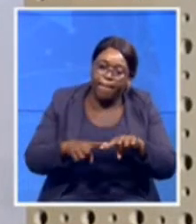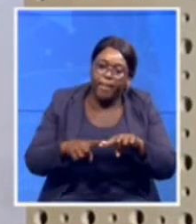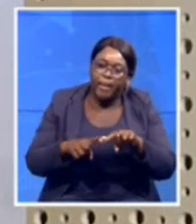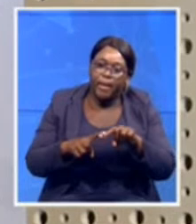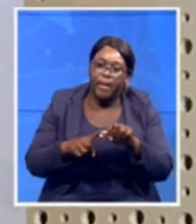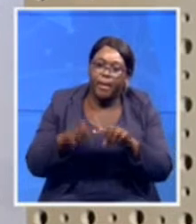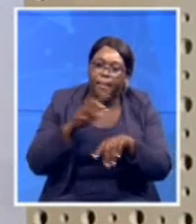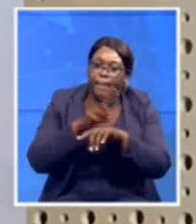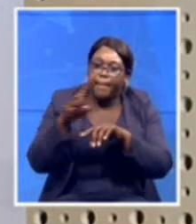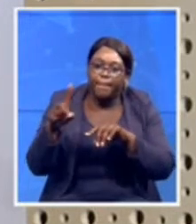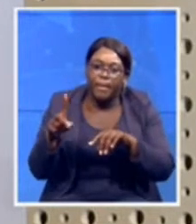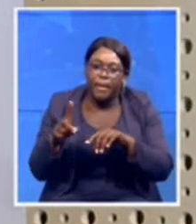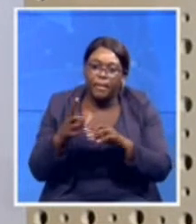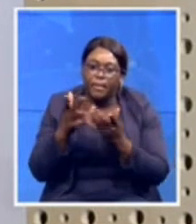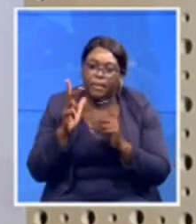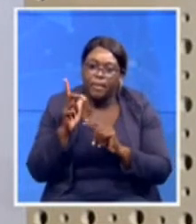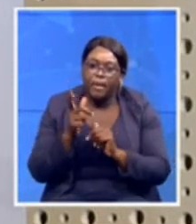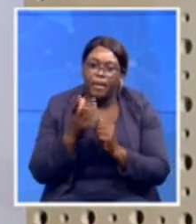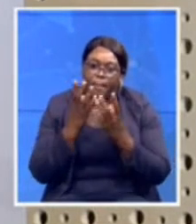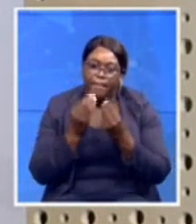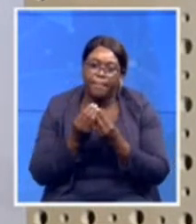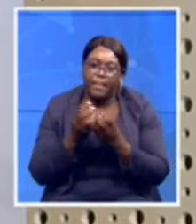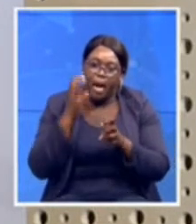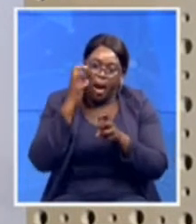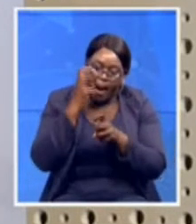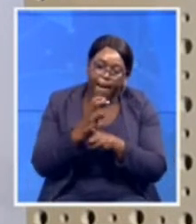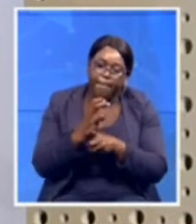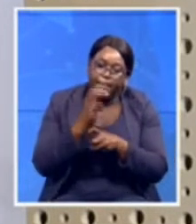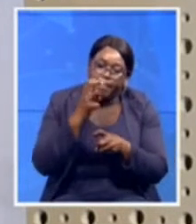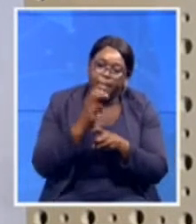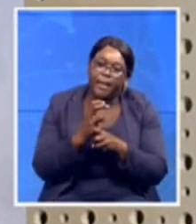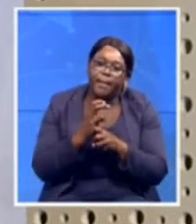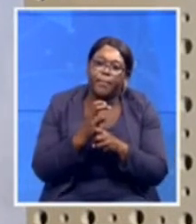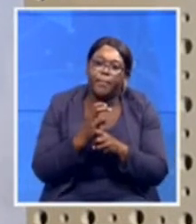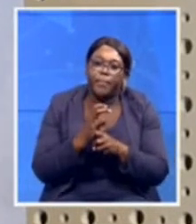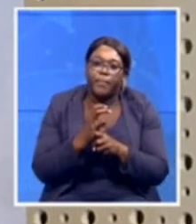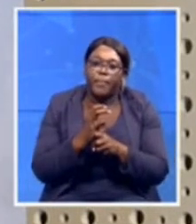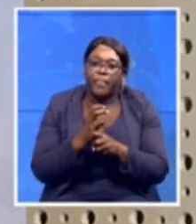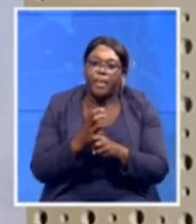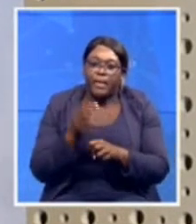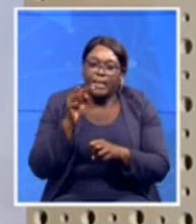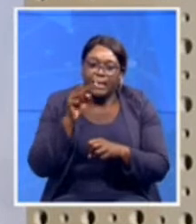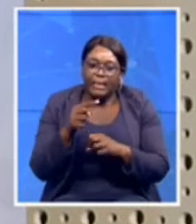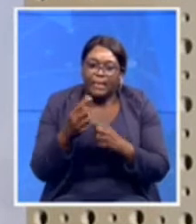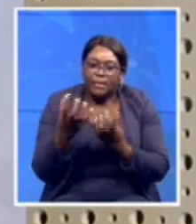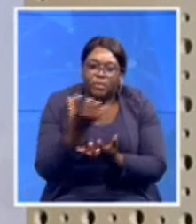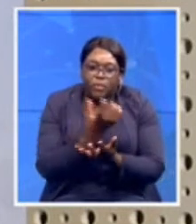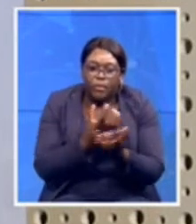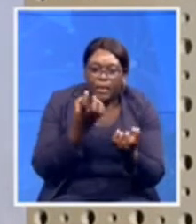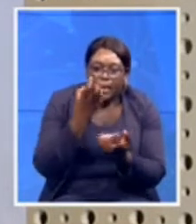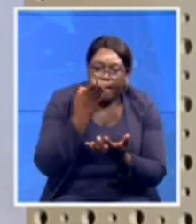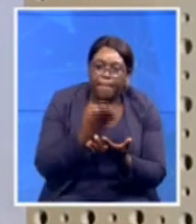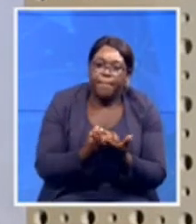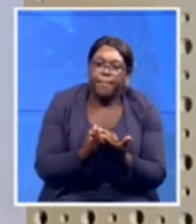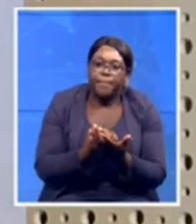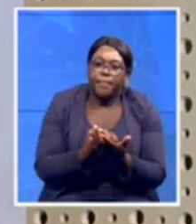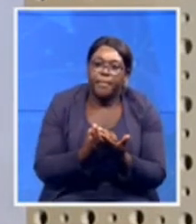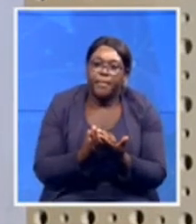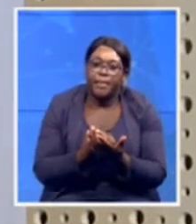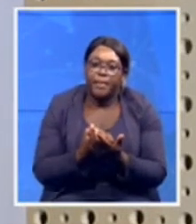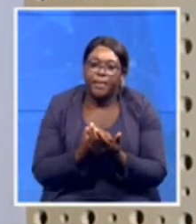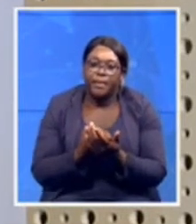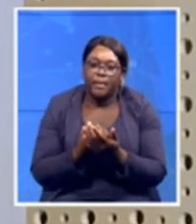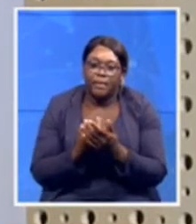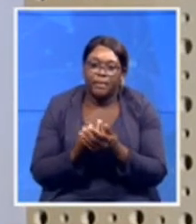needs, especially in this economical depressing time characterized or induced by COVID. So there's a lot